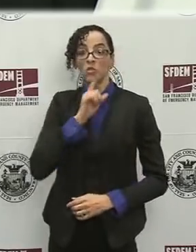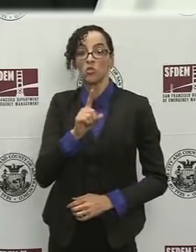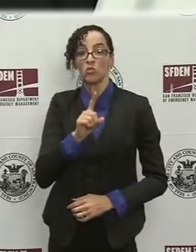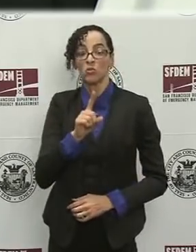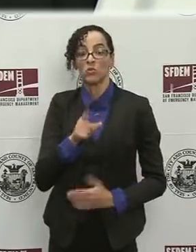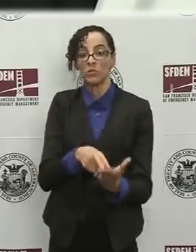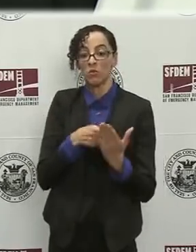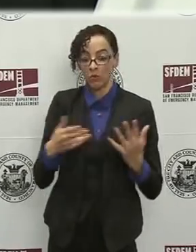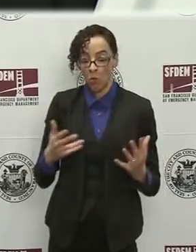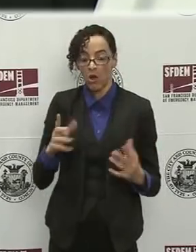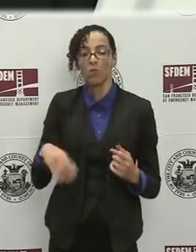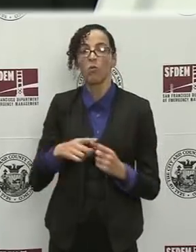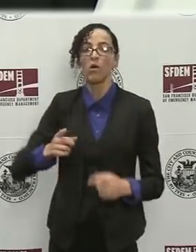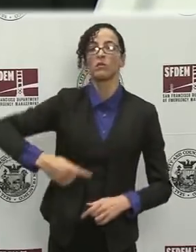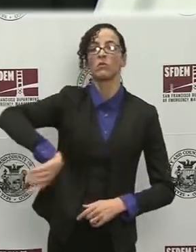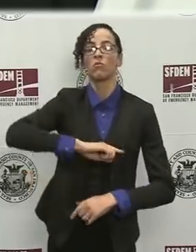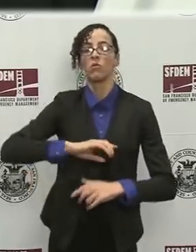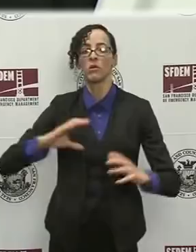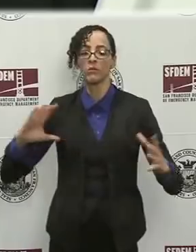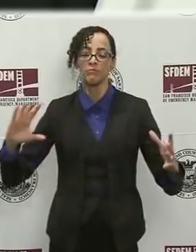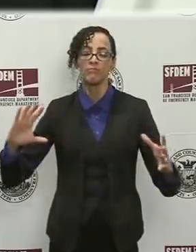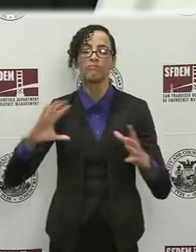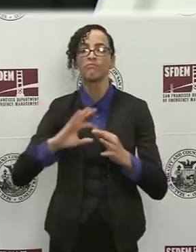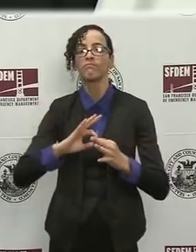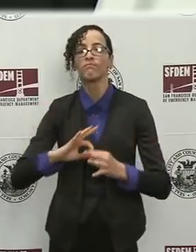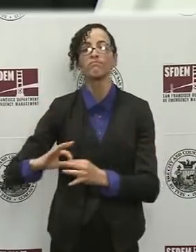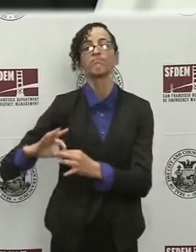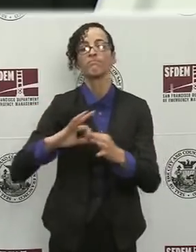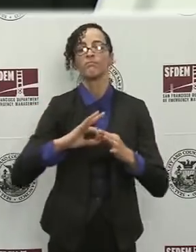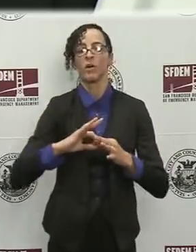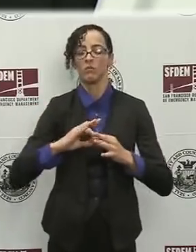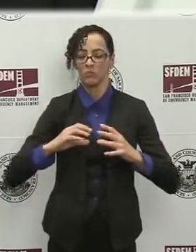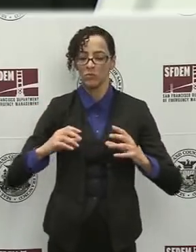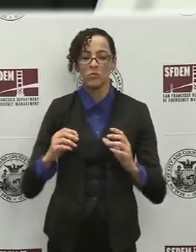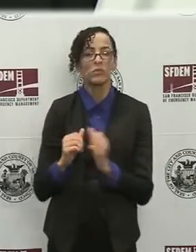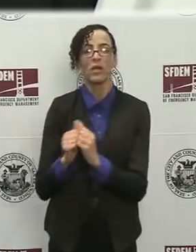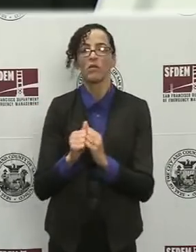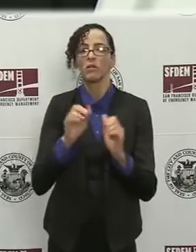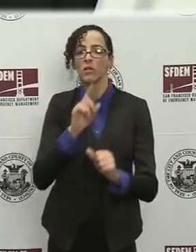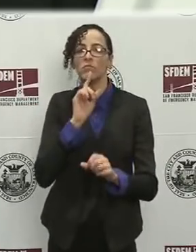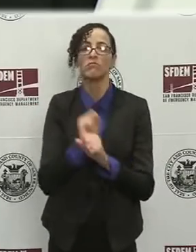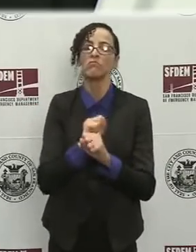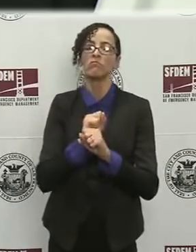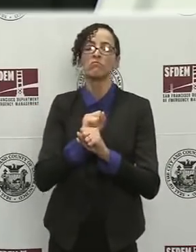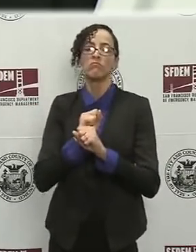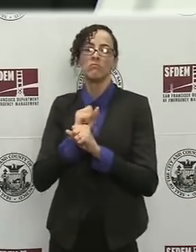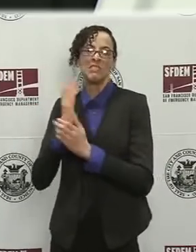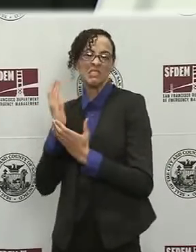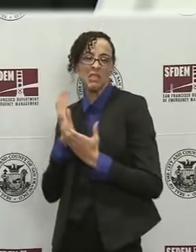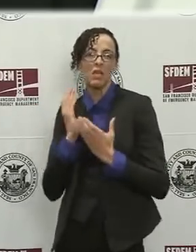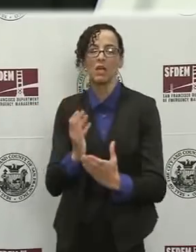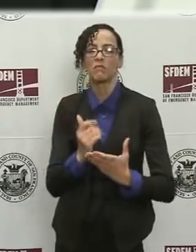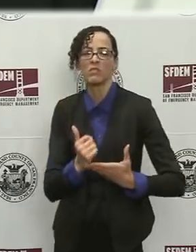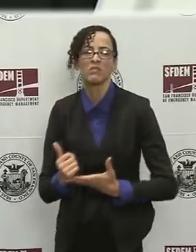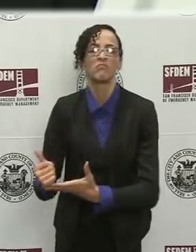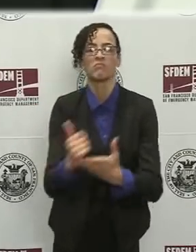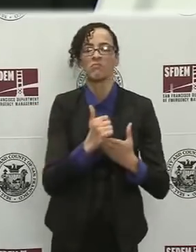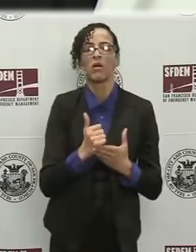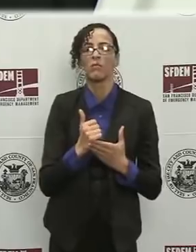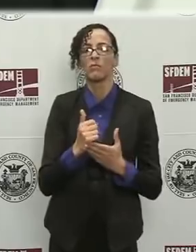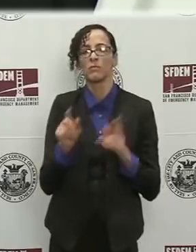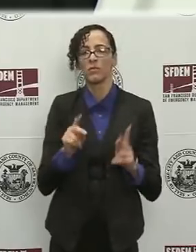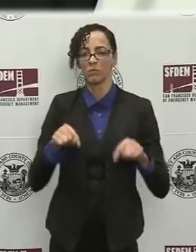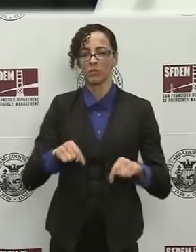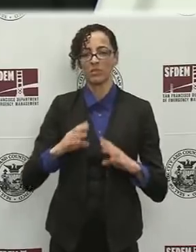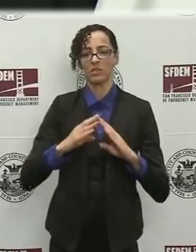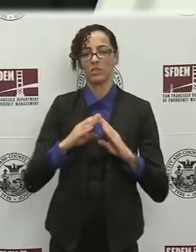together, we can really deliver for the people of this city. I also want to provide an update with Muni,